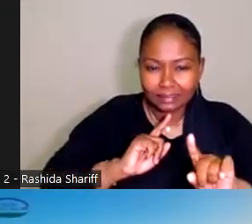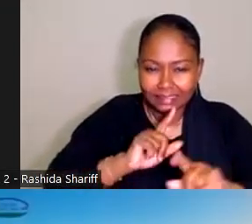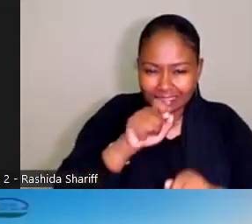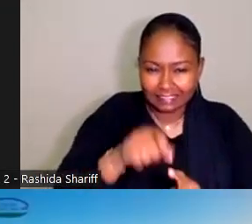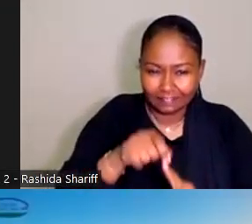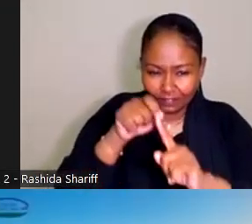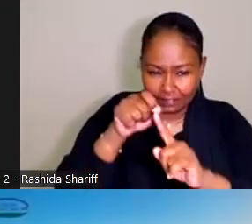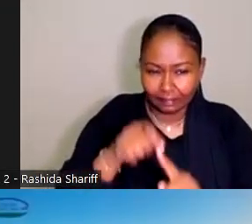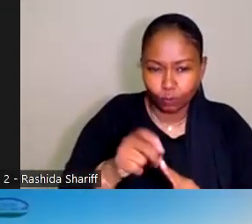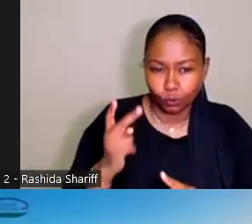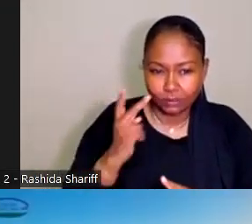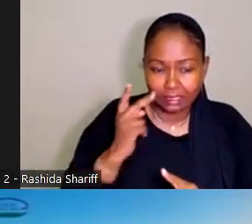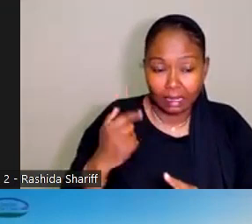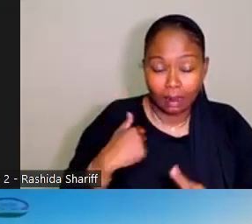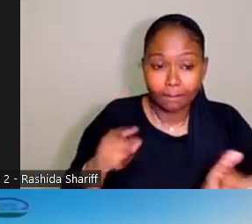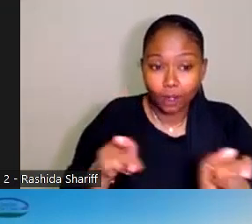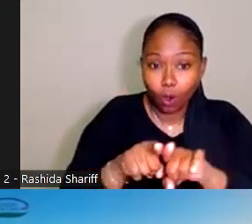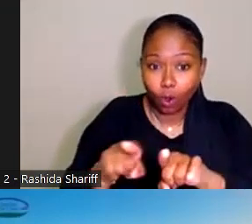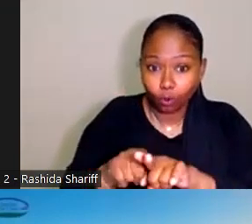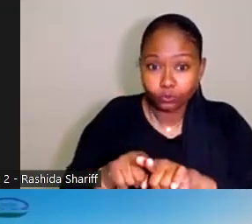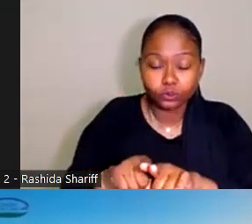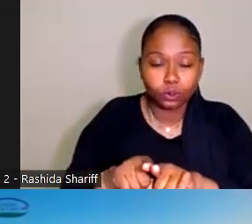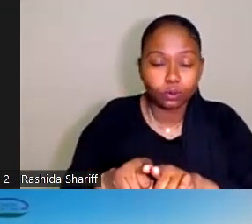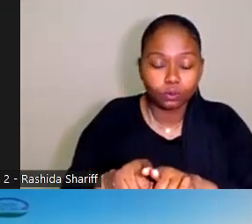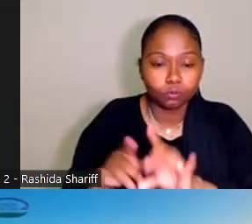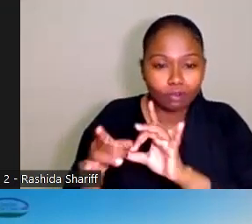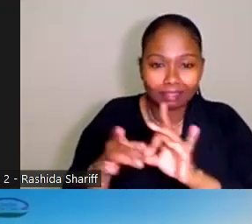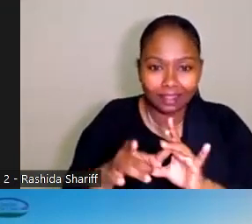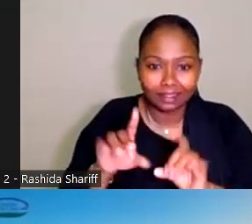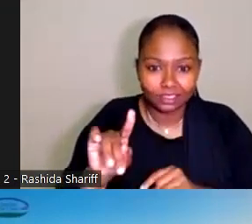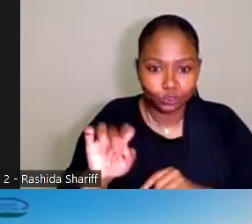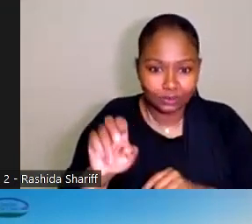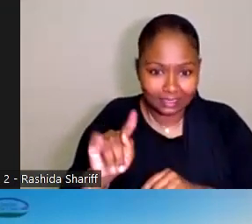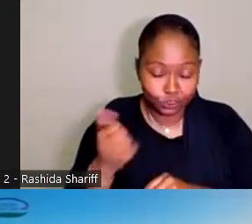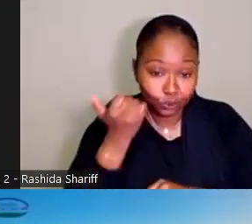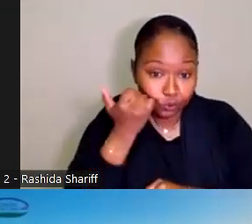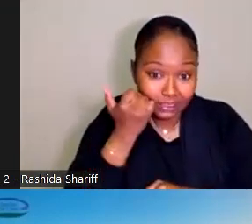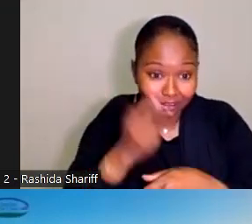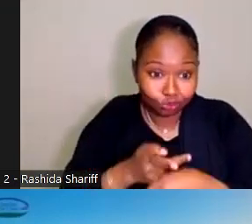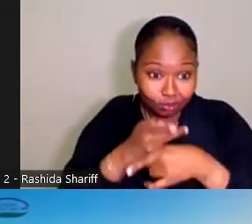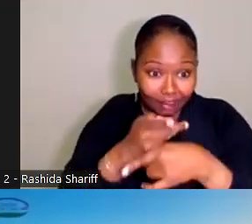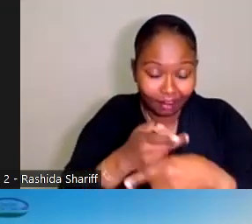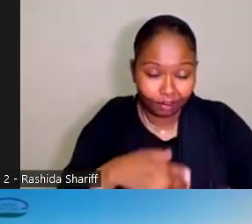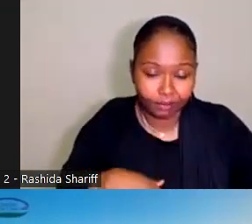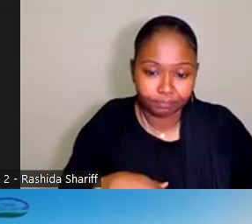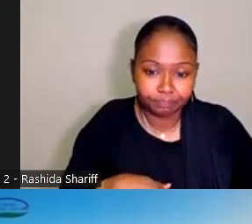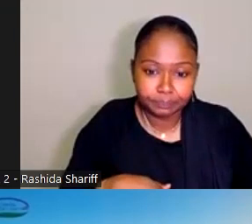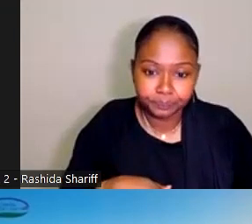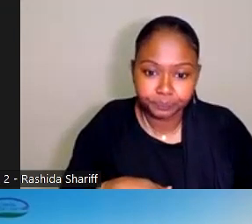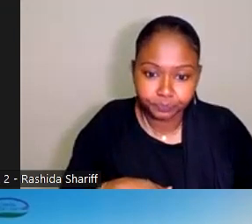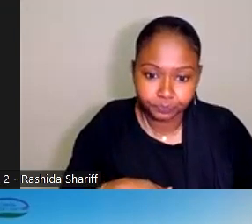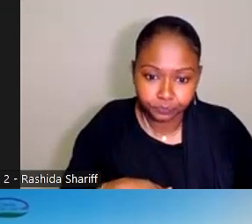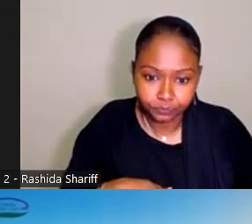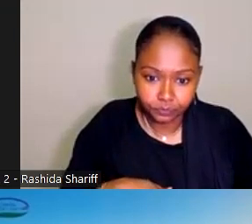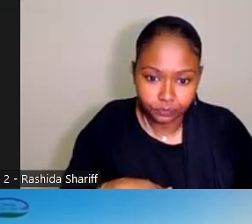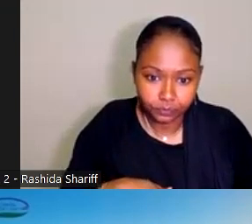had a lot of referrals related to dental care. We've had referrals, I like to say our first IDT that we did was